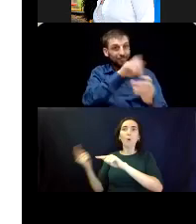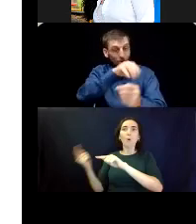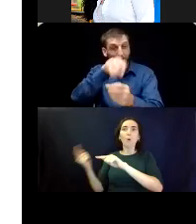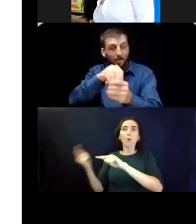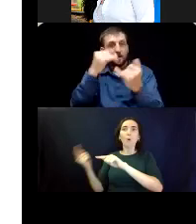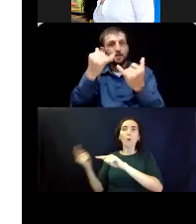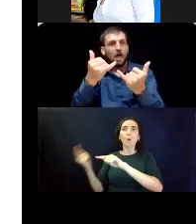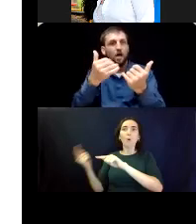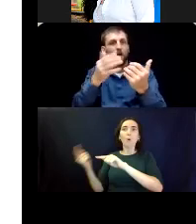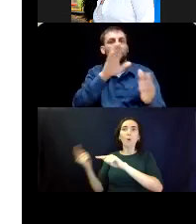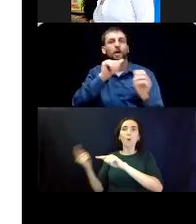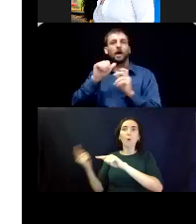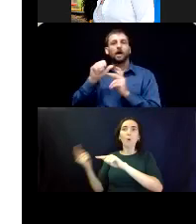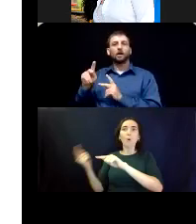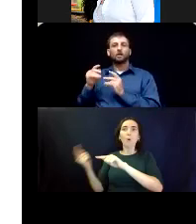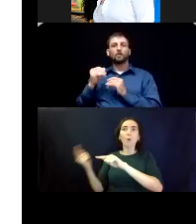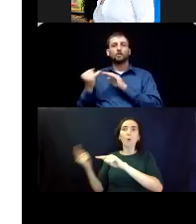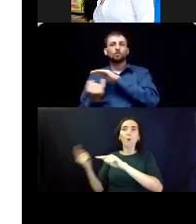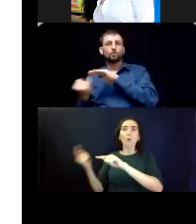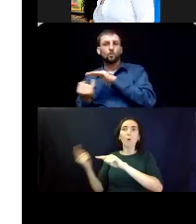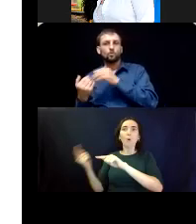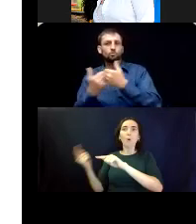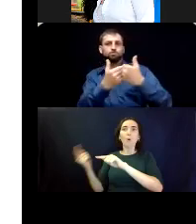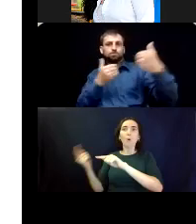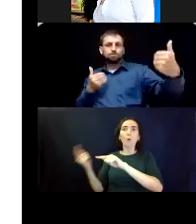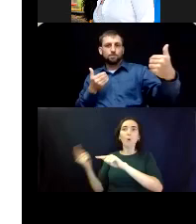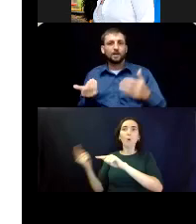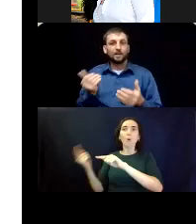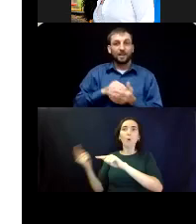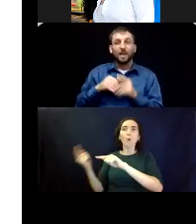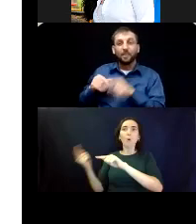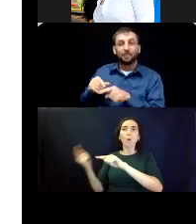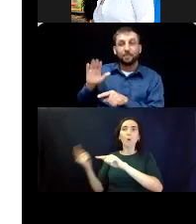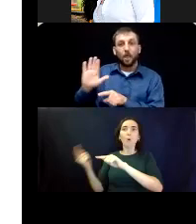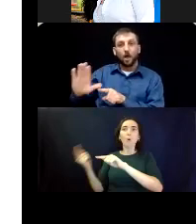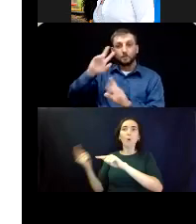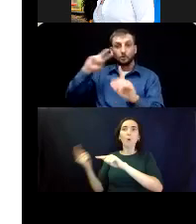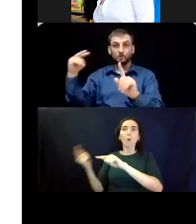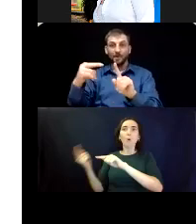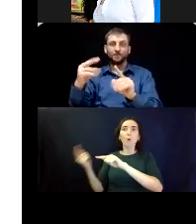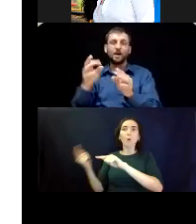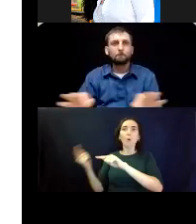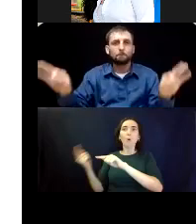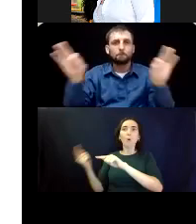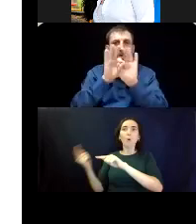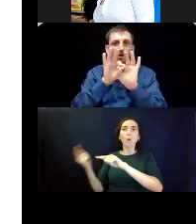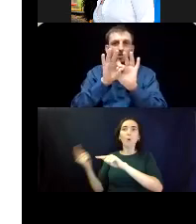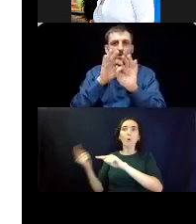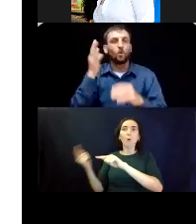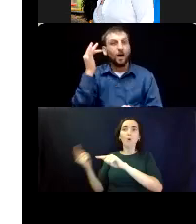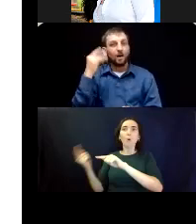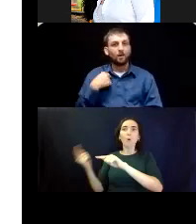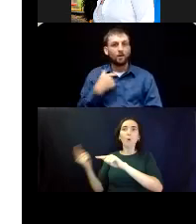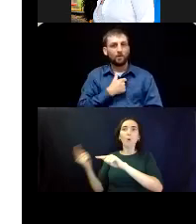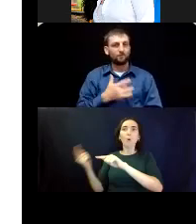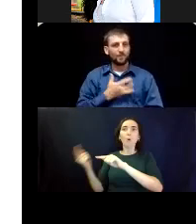really important perspective to consider and discuss because it feels like we're constantly fighting against something